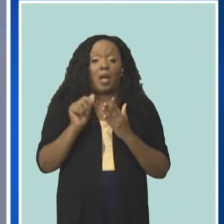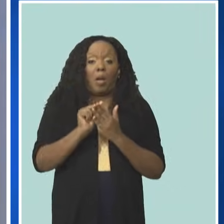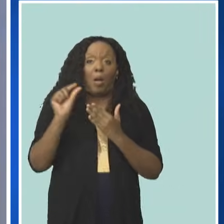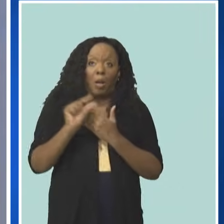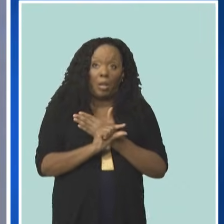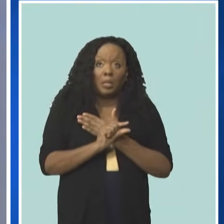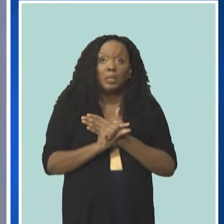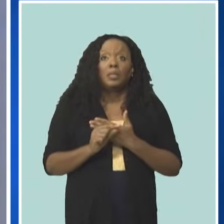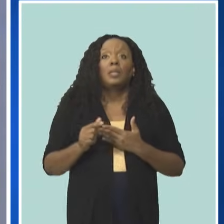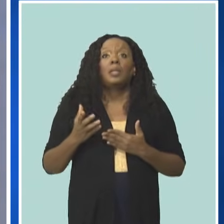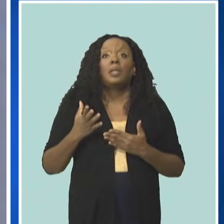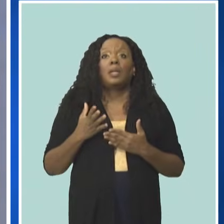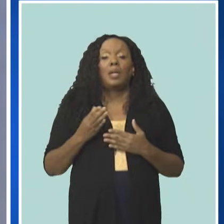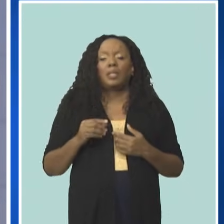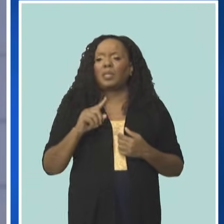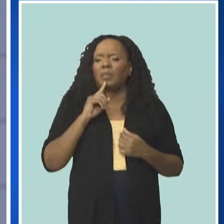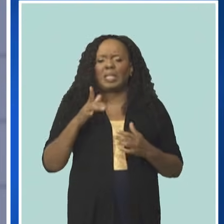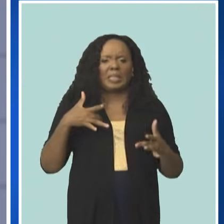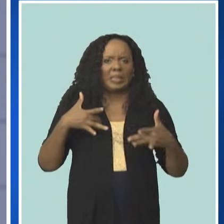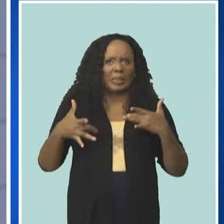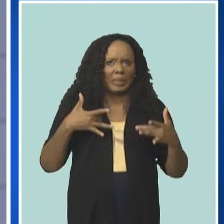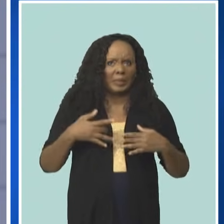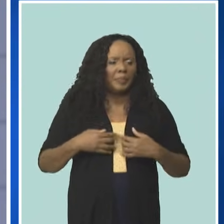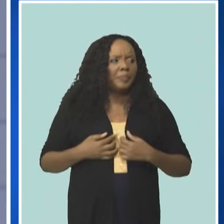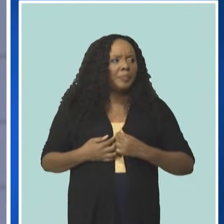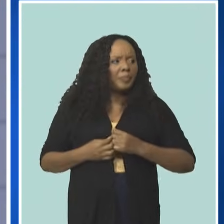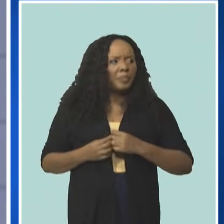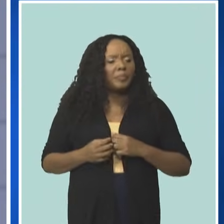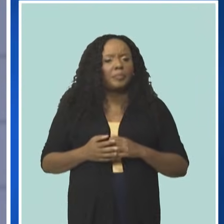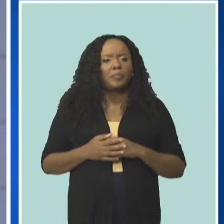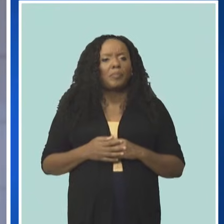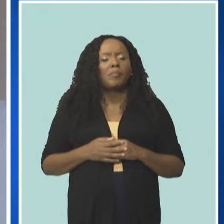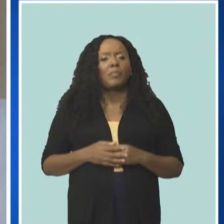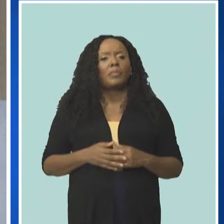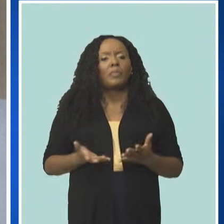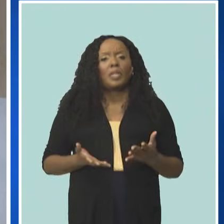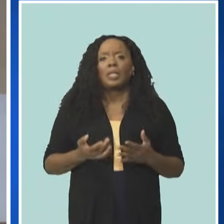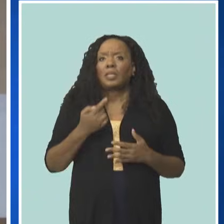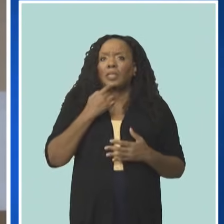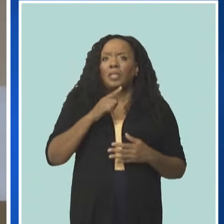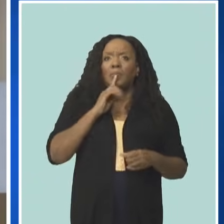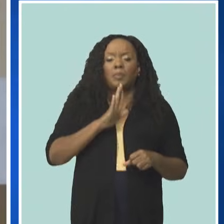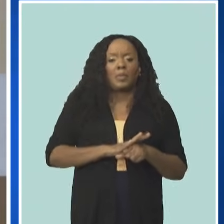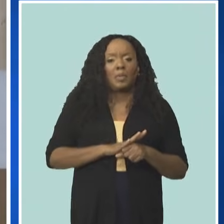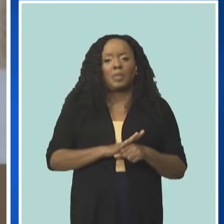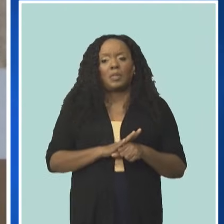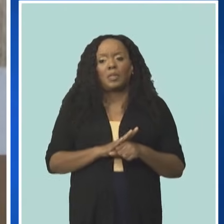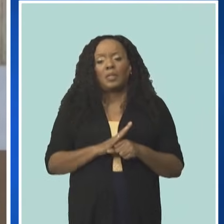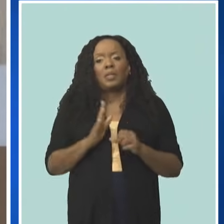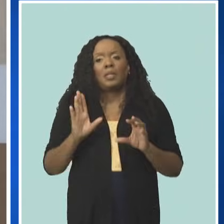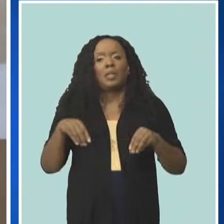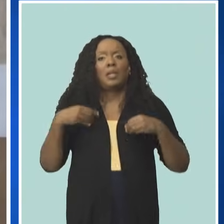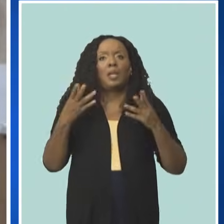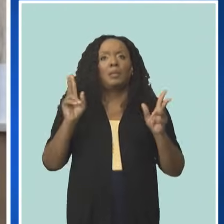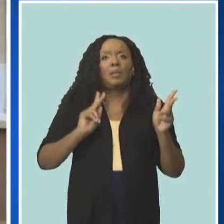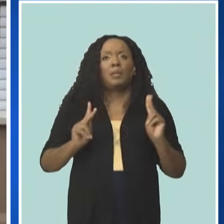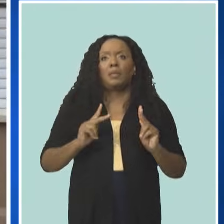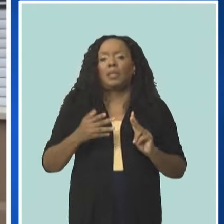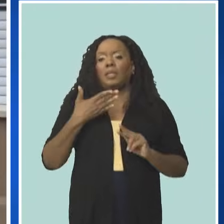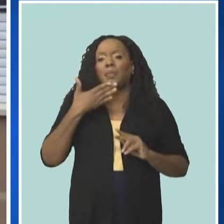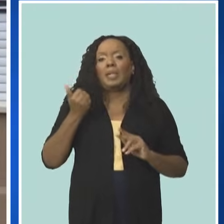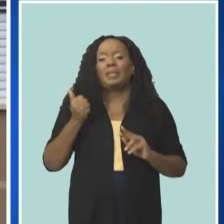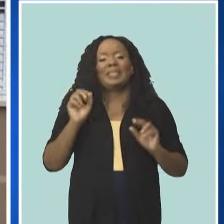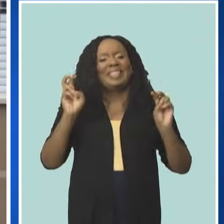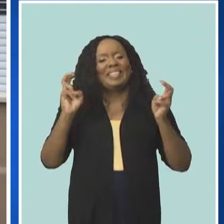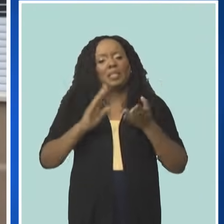the findings are of concern. He says they stand on their promise to give this country the cleanest voters list in a long